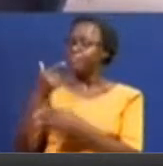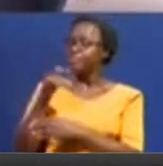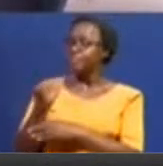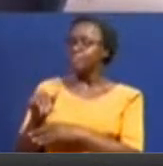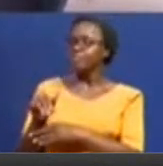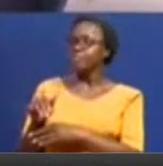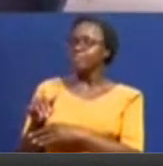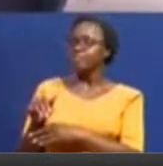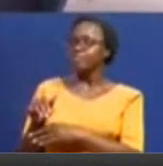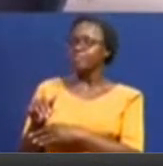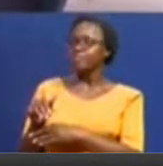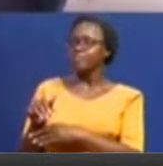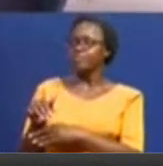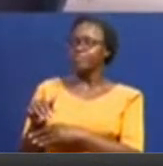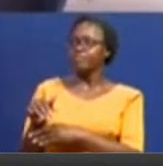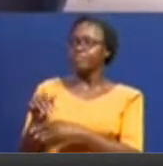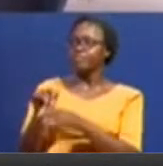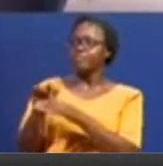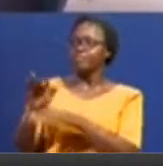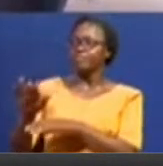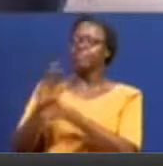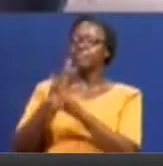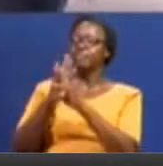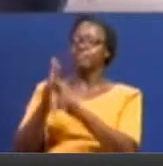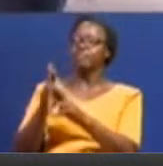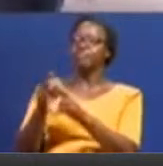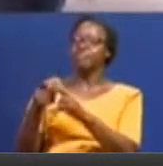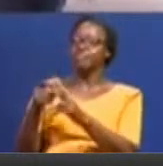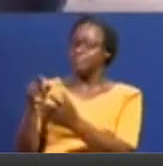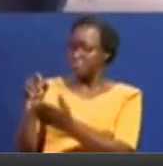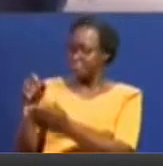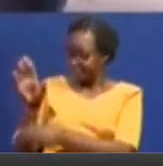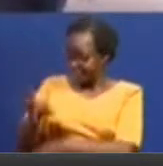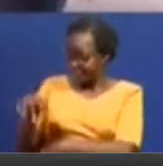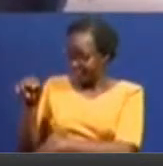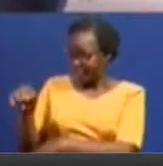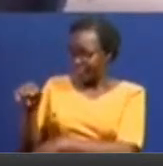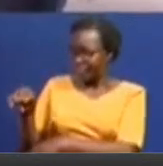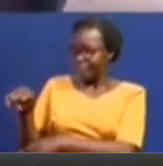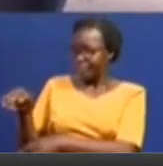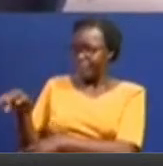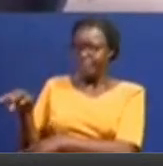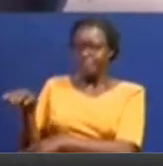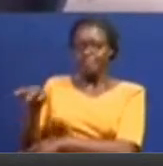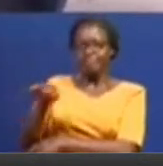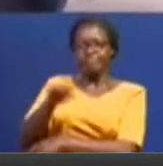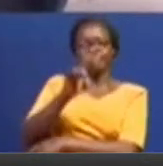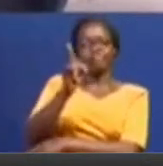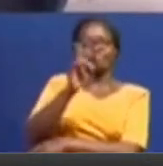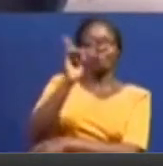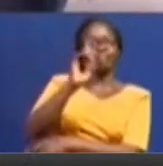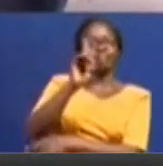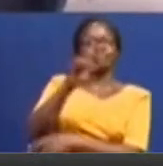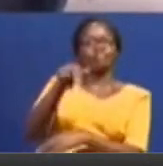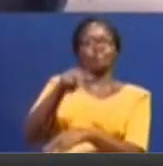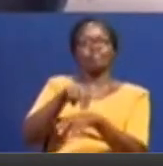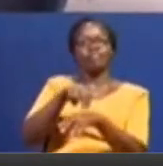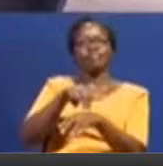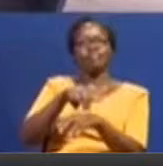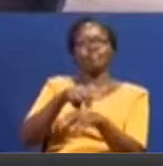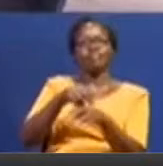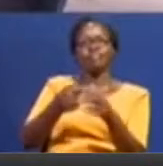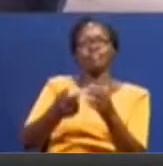that the transmission of results from that place, polling station, to the national